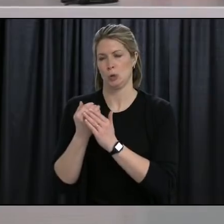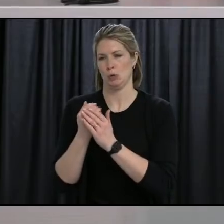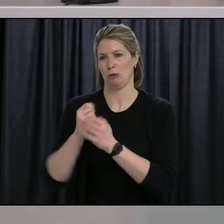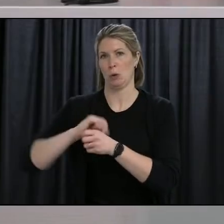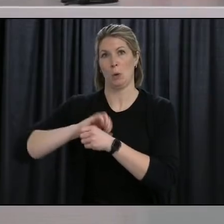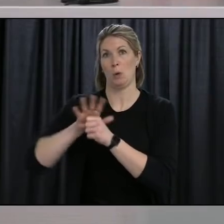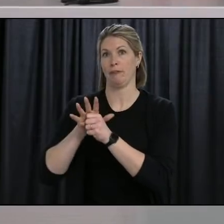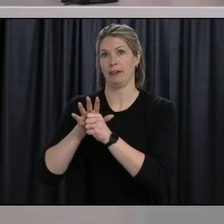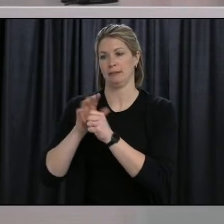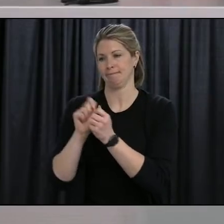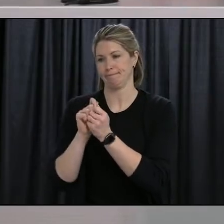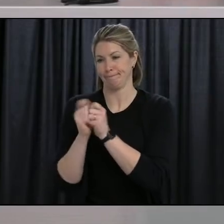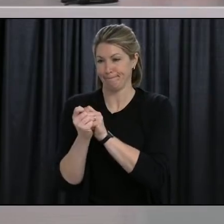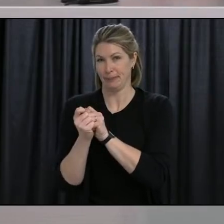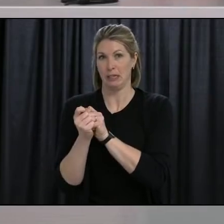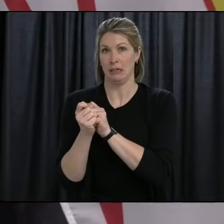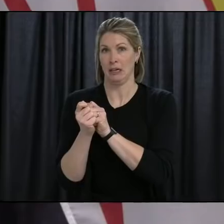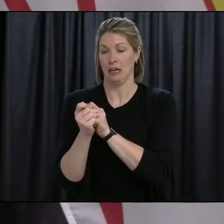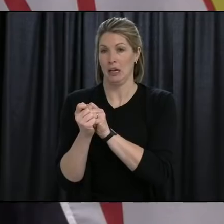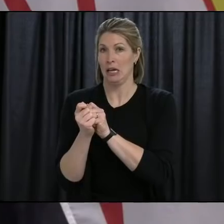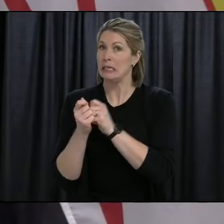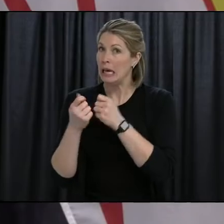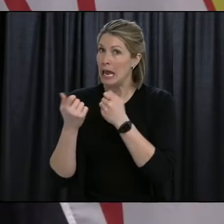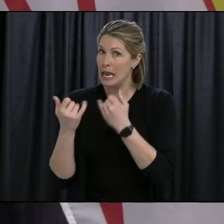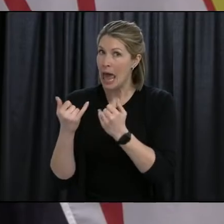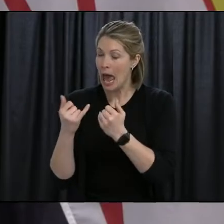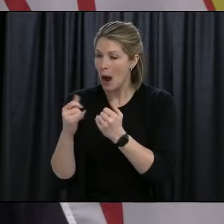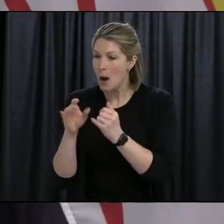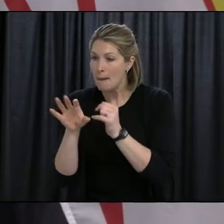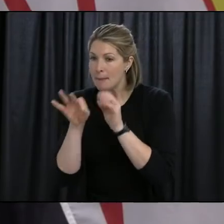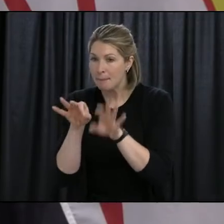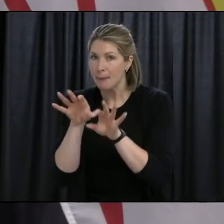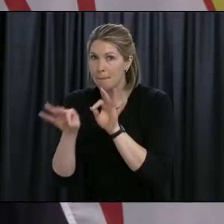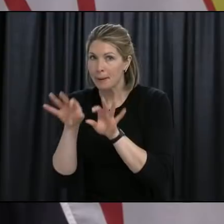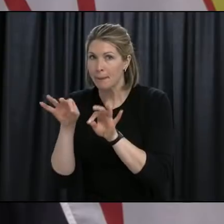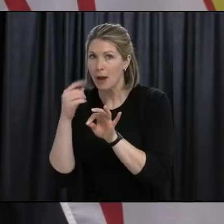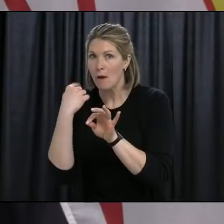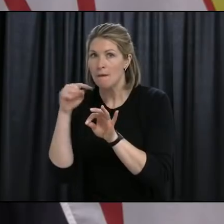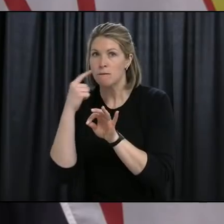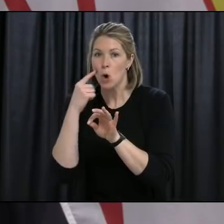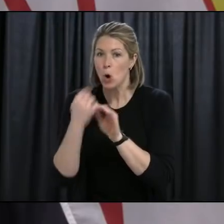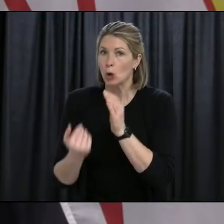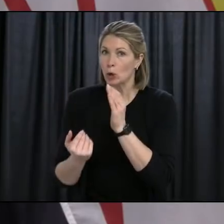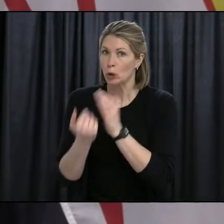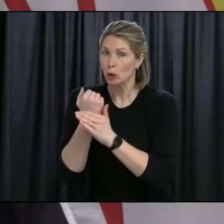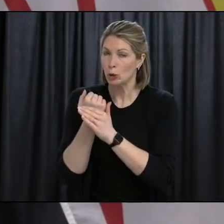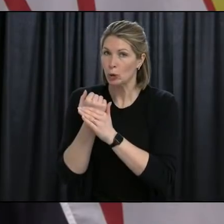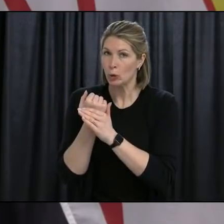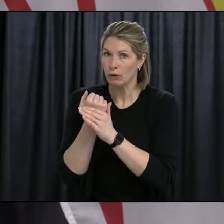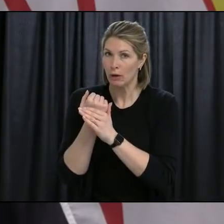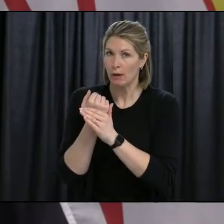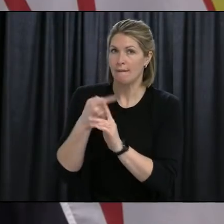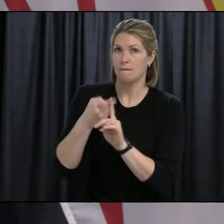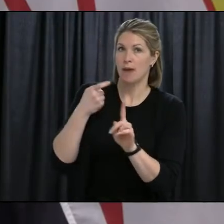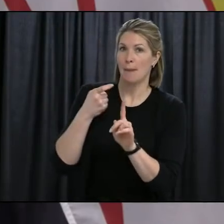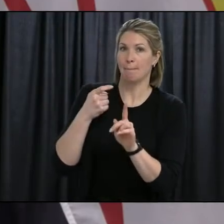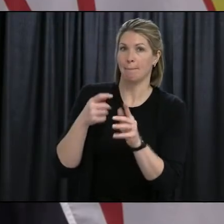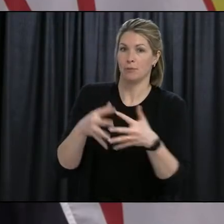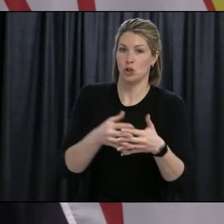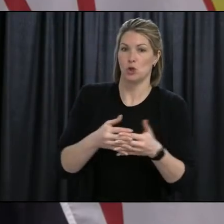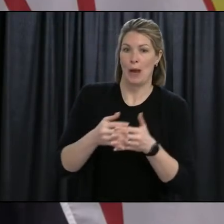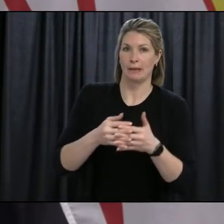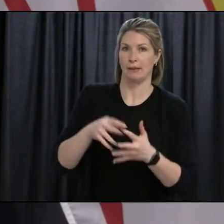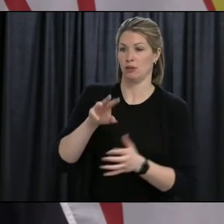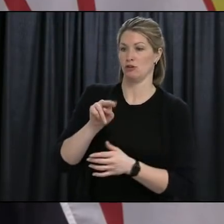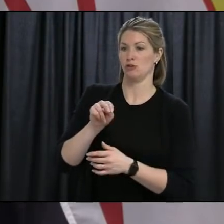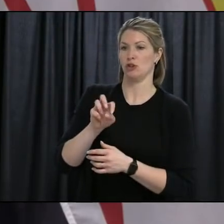the B117? So when we send a test for whole genome sequencing, it will test. So what it